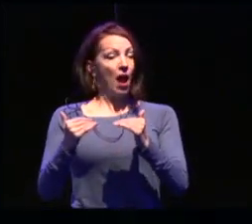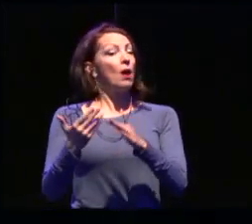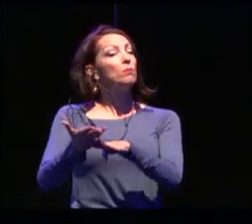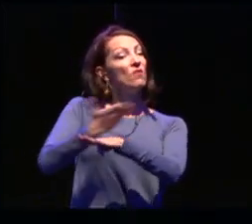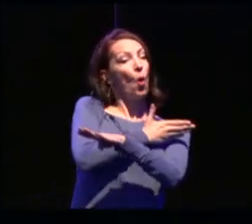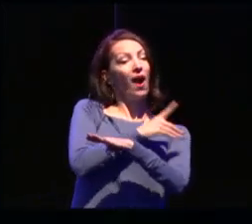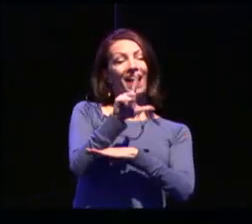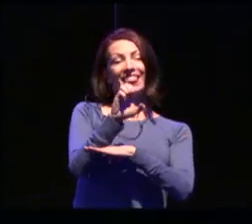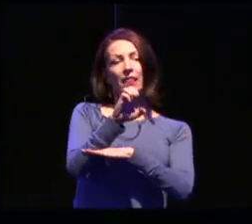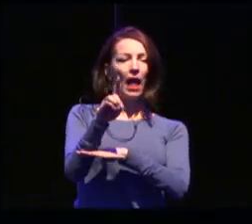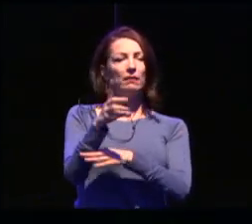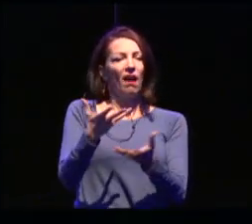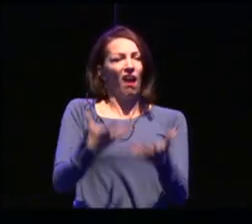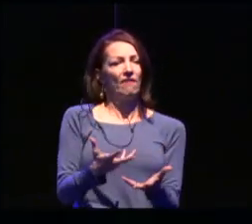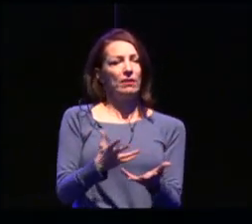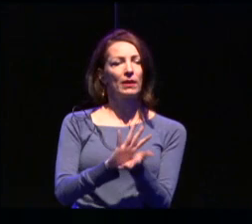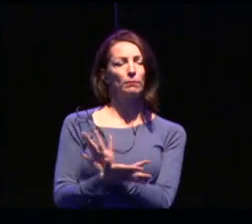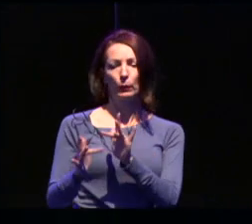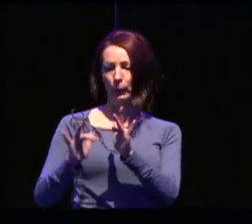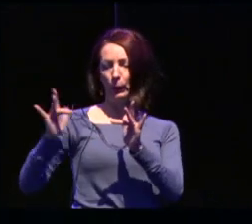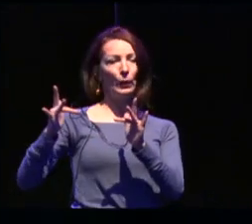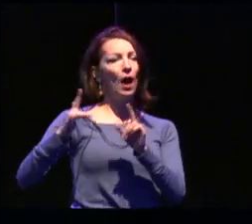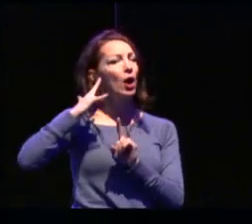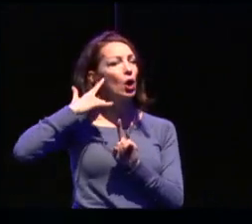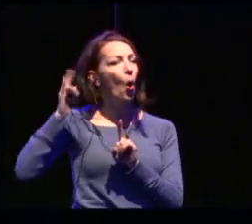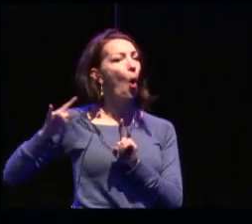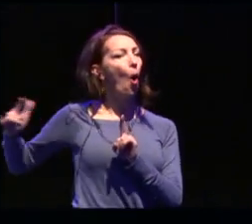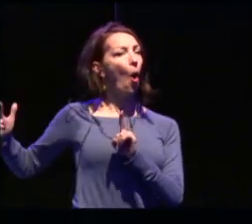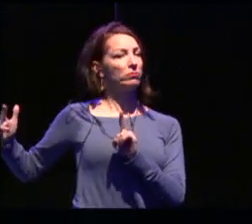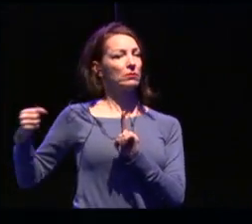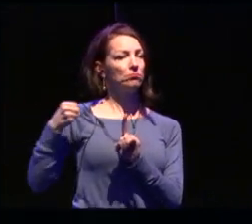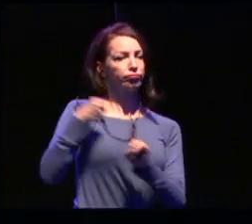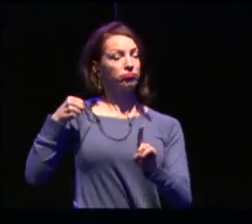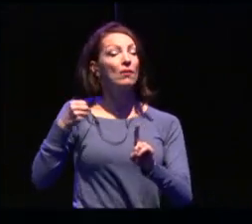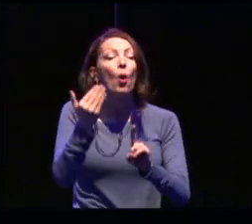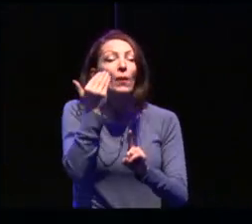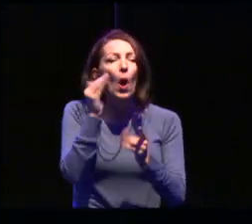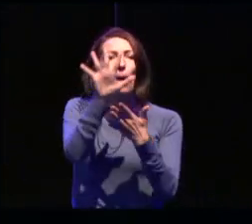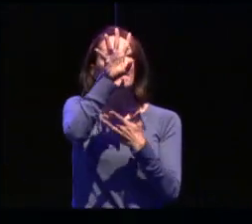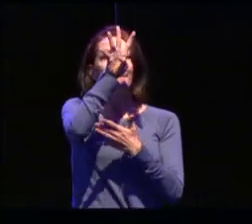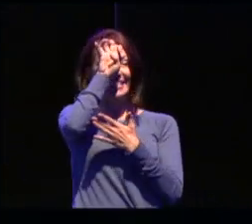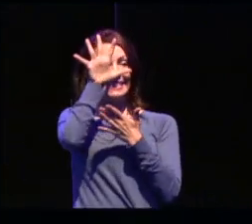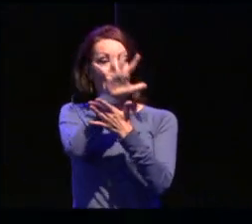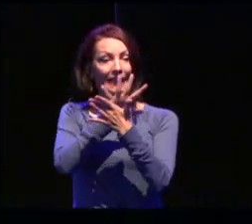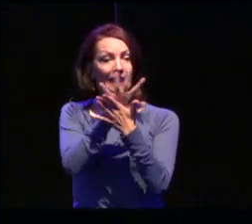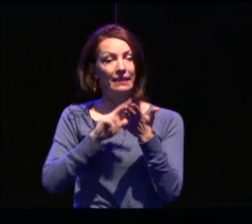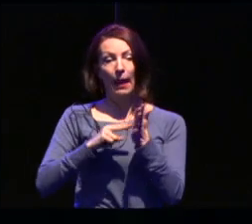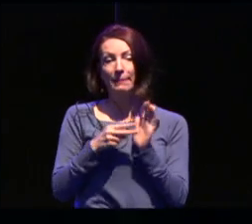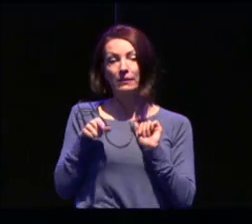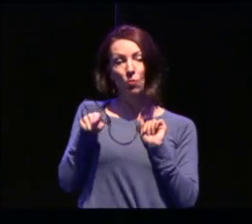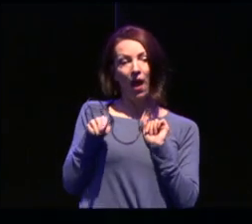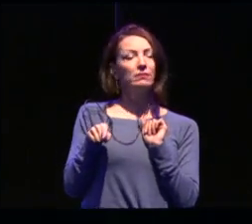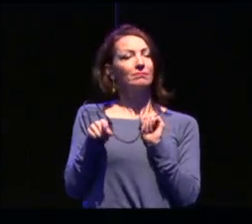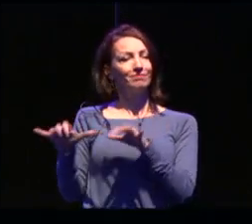once lead to be gold. Now, we've come to know mystically that it means that we are to be